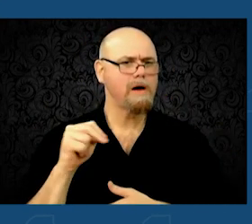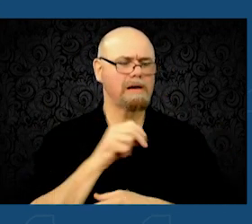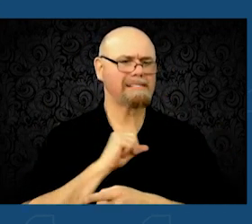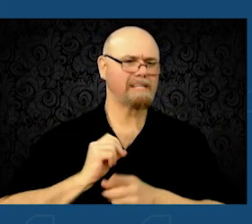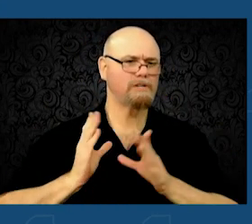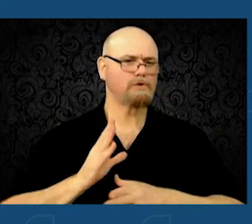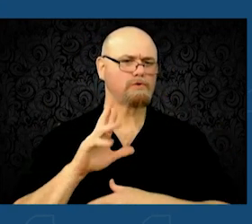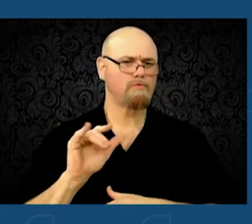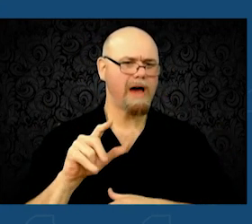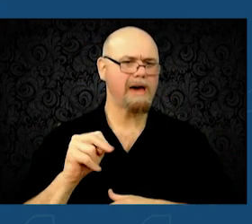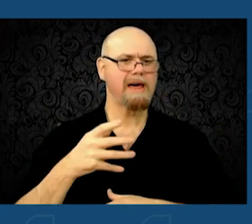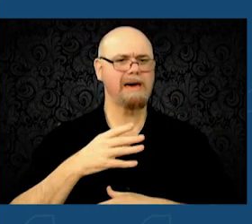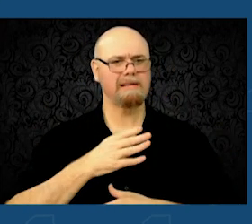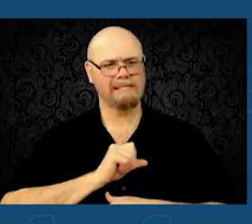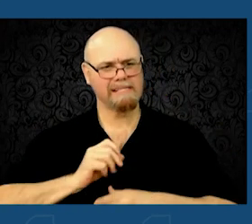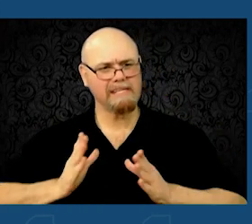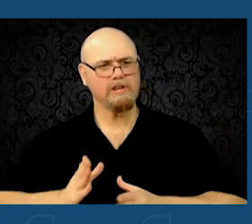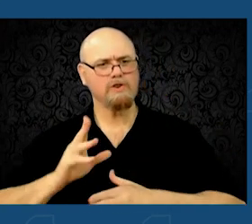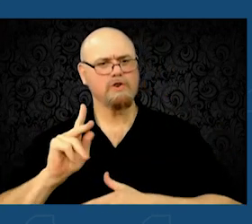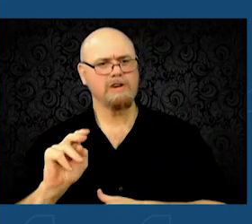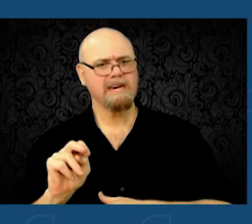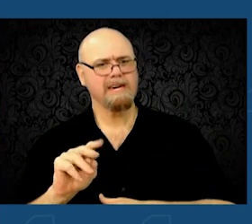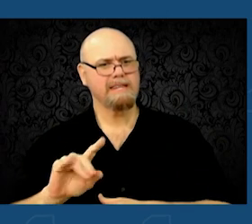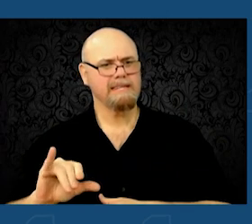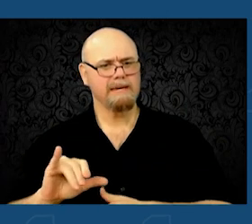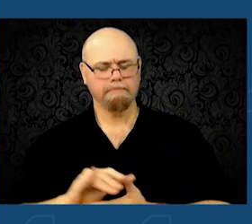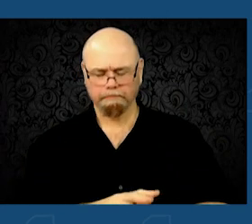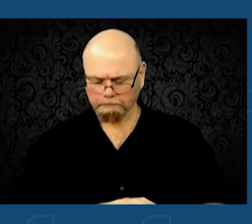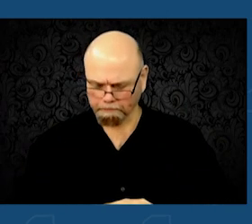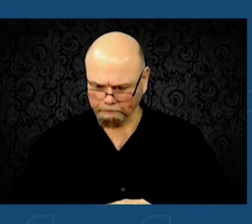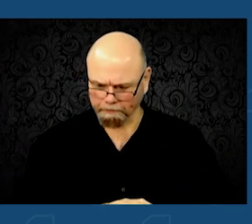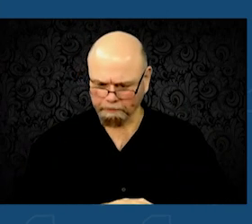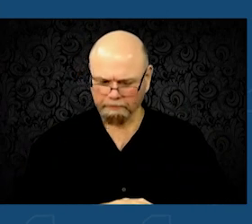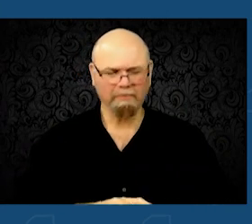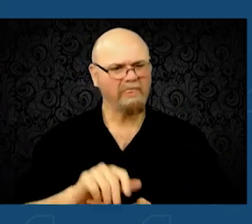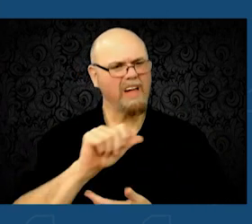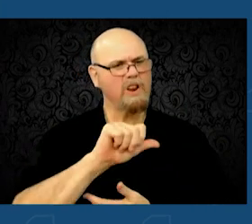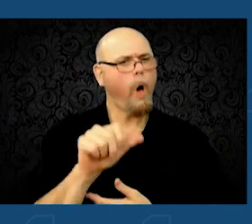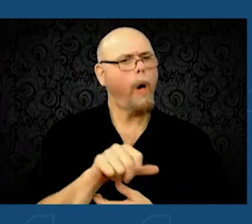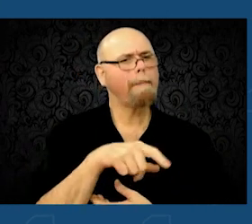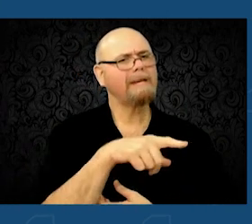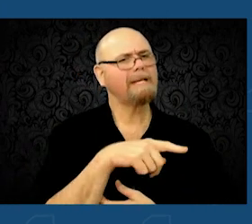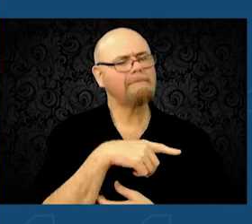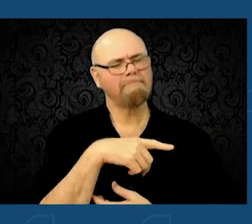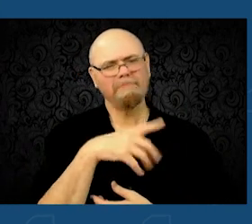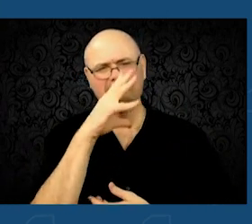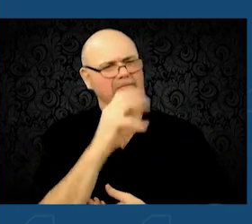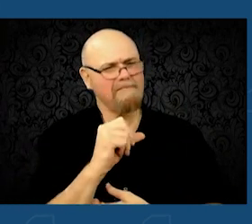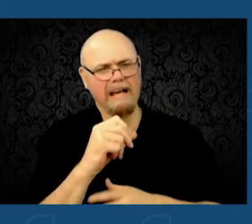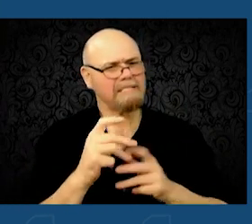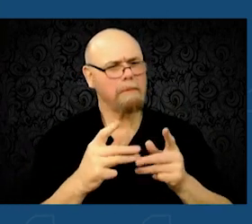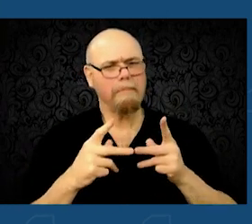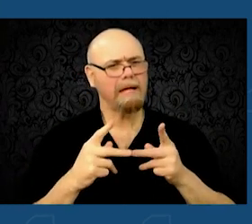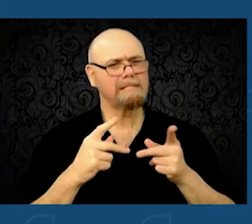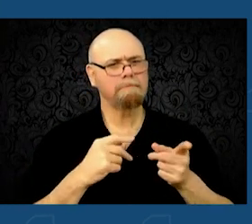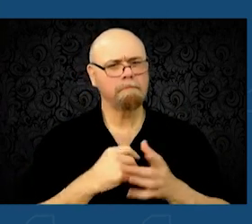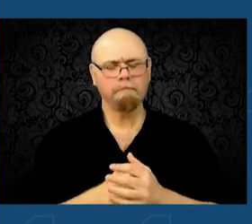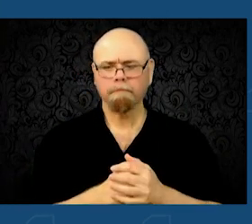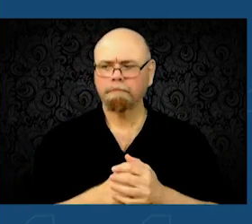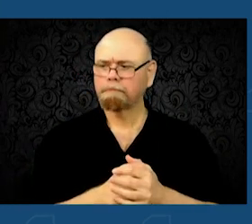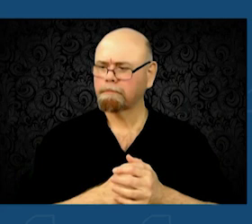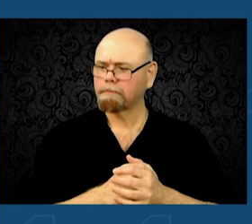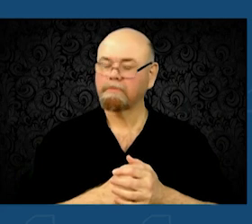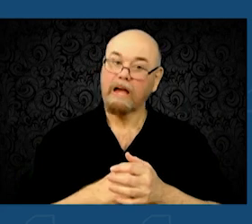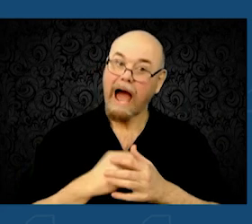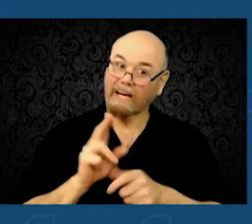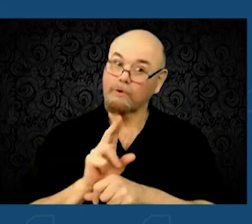Senator Kennedy. In Albany, it's a fascinating place. I could use a lot of words, but I'll stick